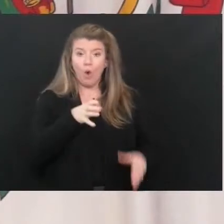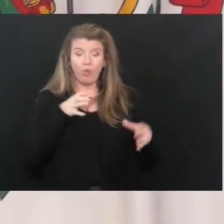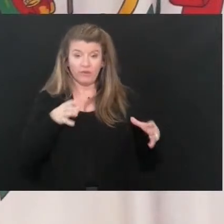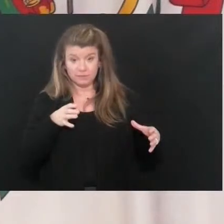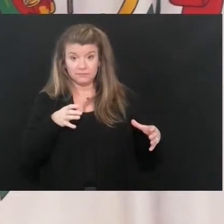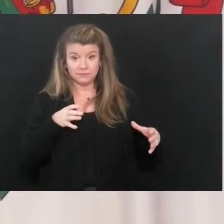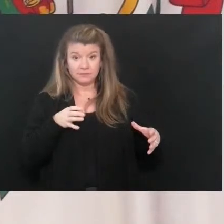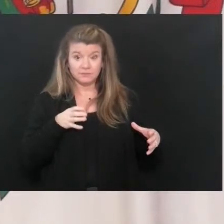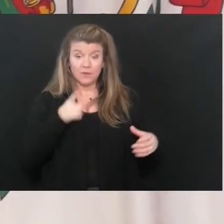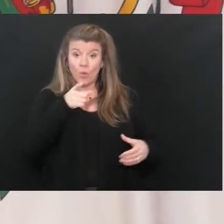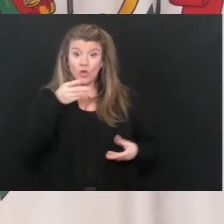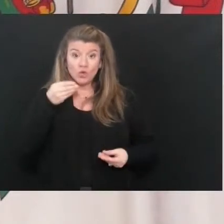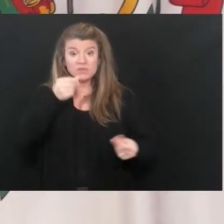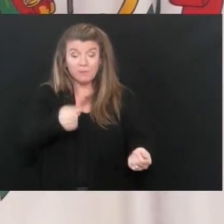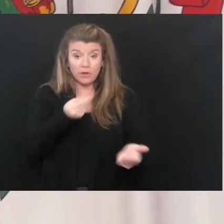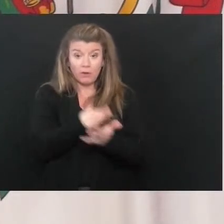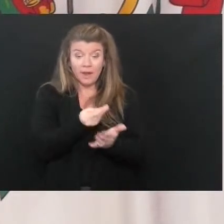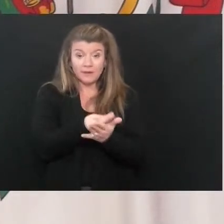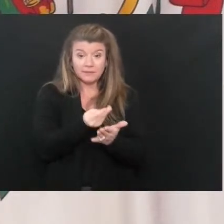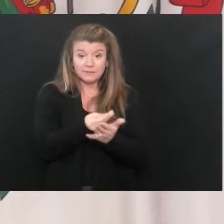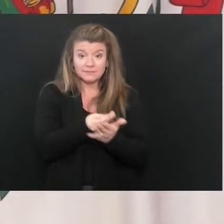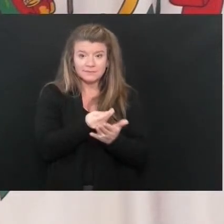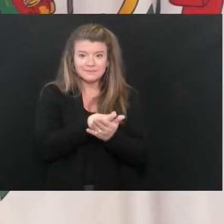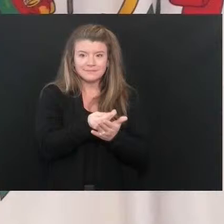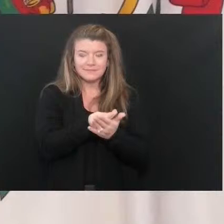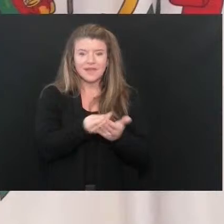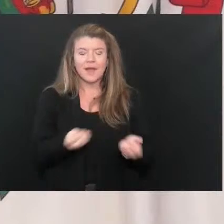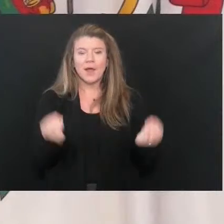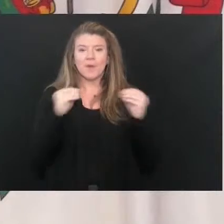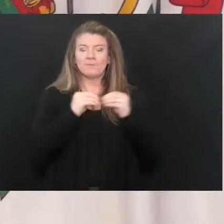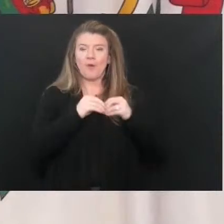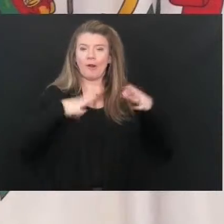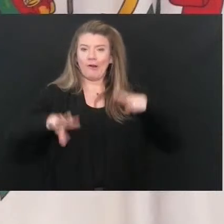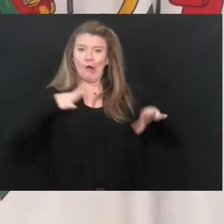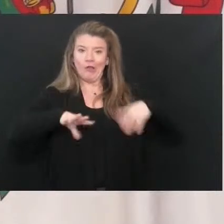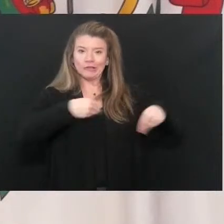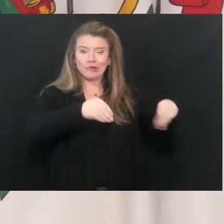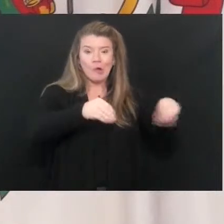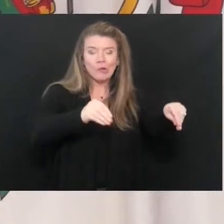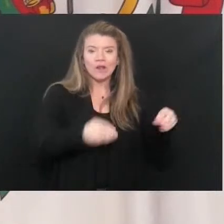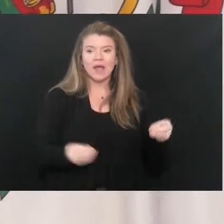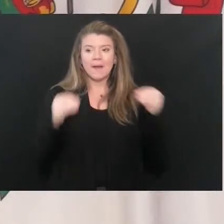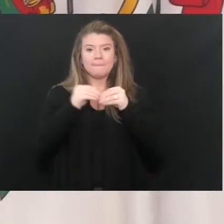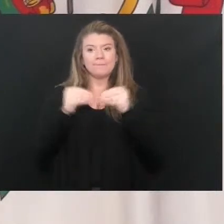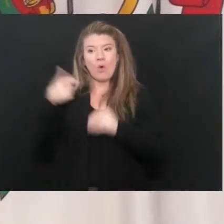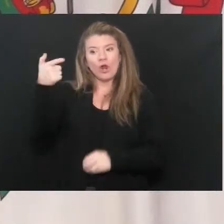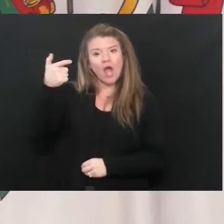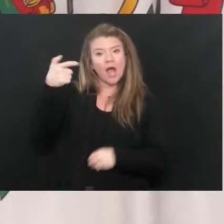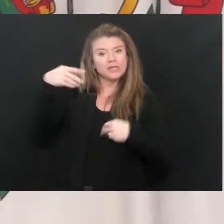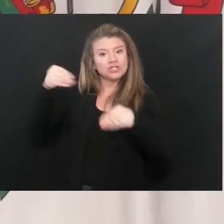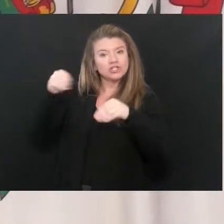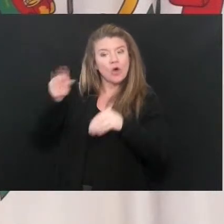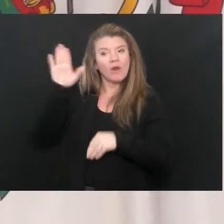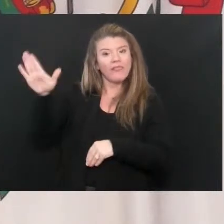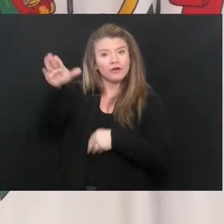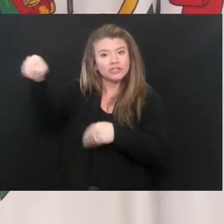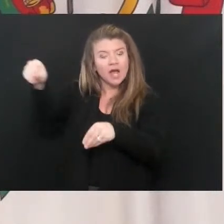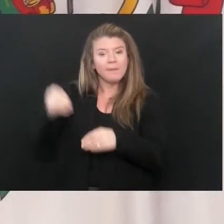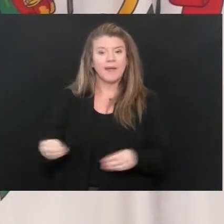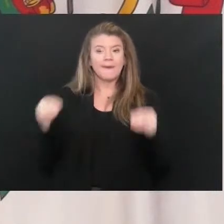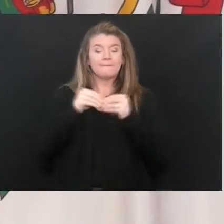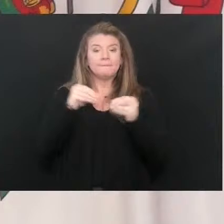they spend their money, there'll be more dresses sold at the dress store. There'll be more guns sold at the gun shop. There'll be